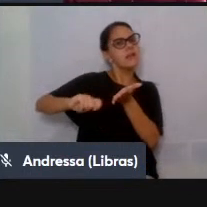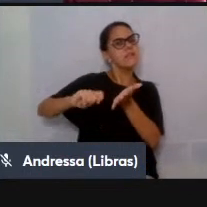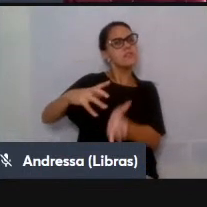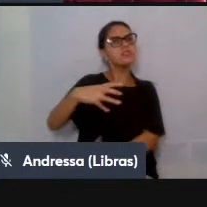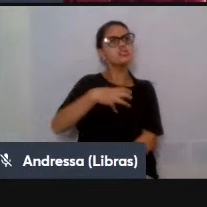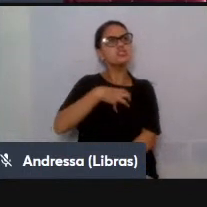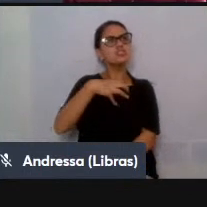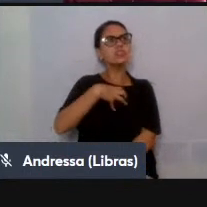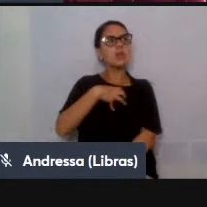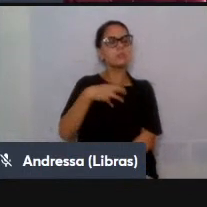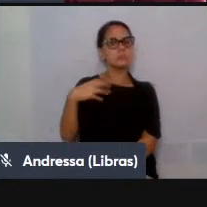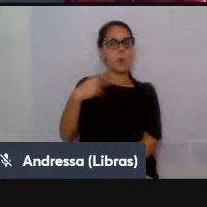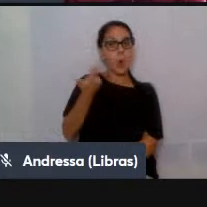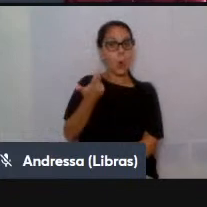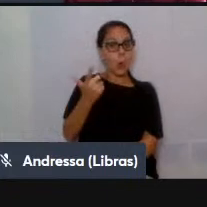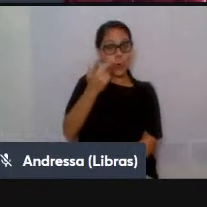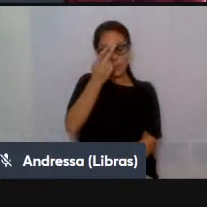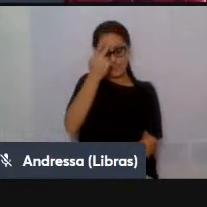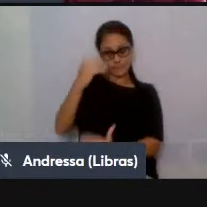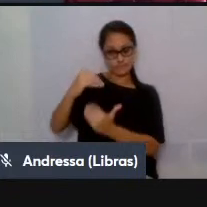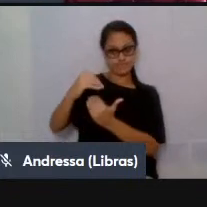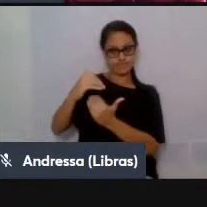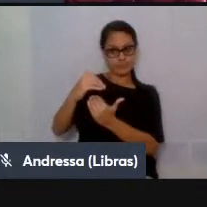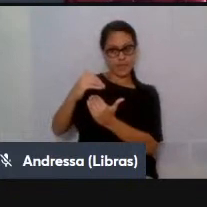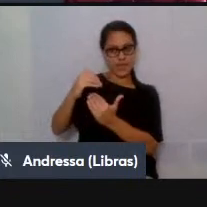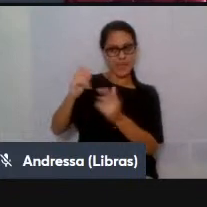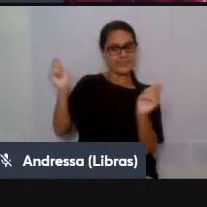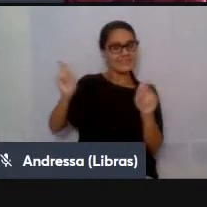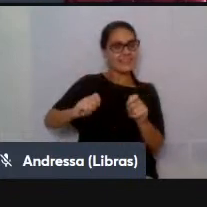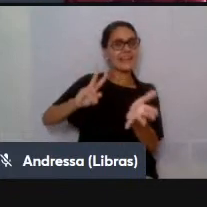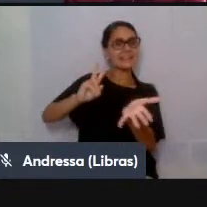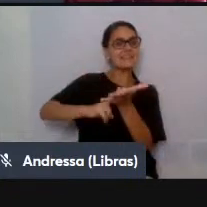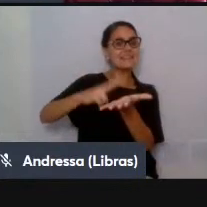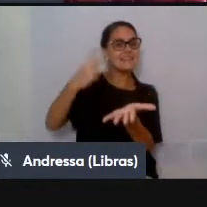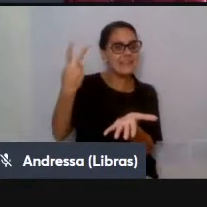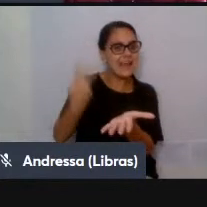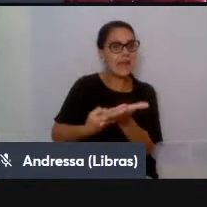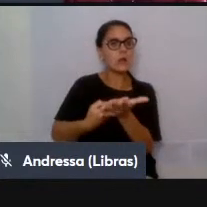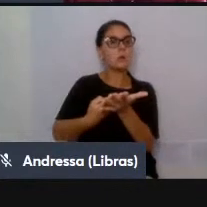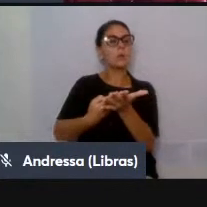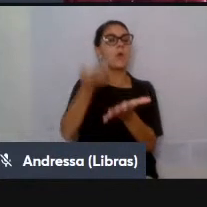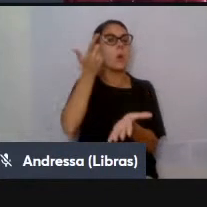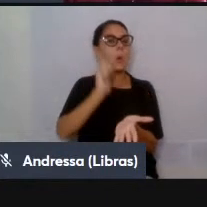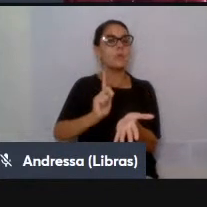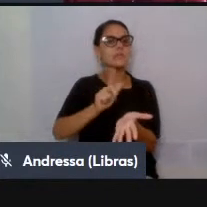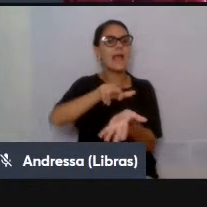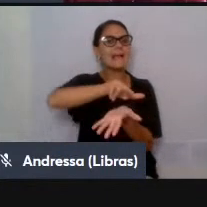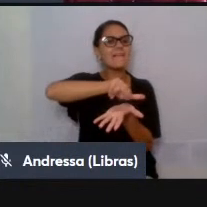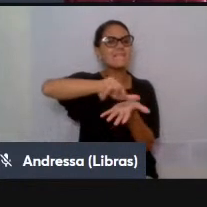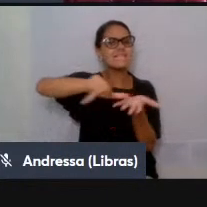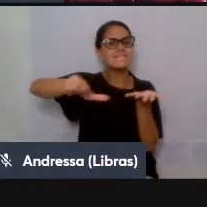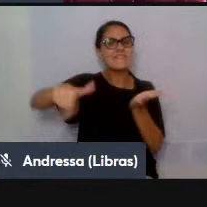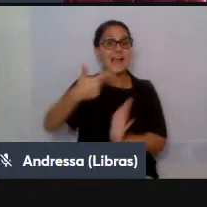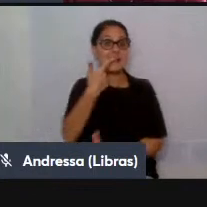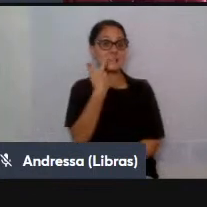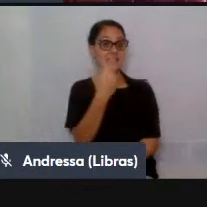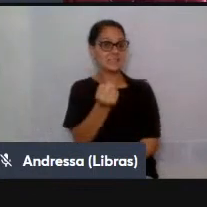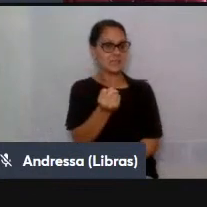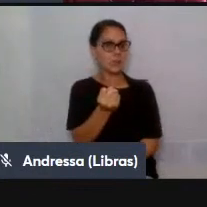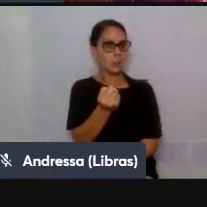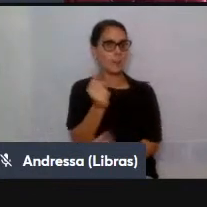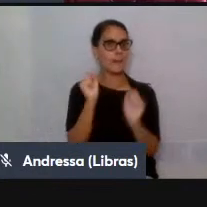forma orientada para ser traduzido para diversas outras línguas